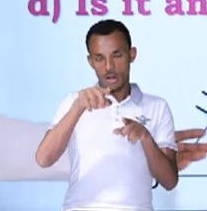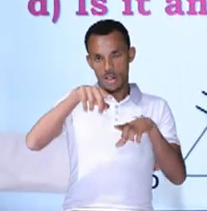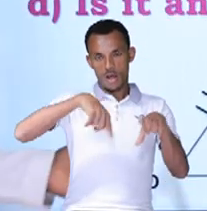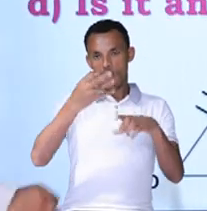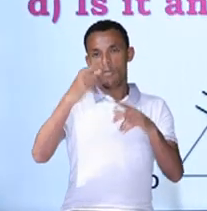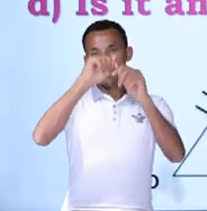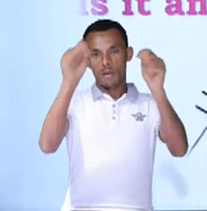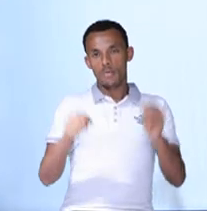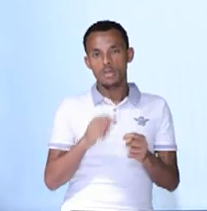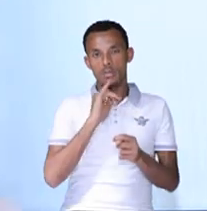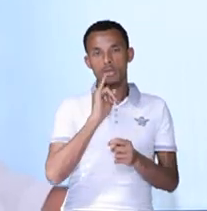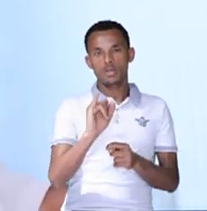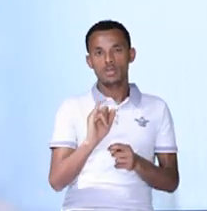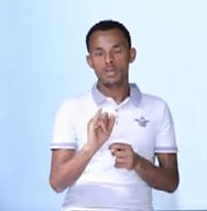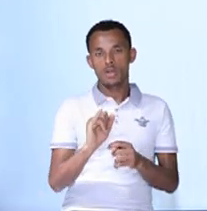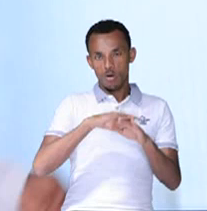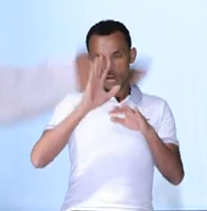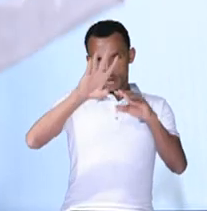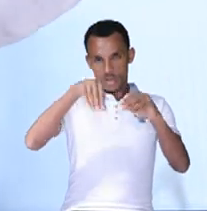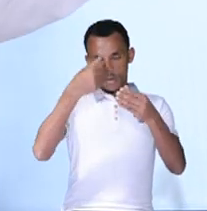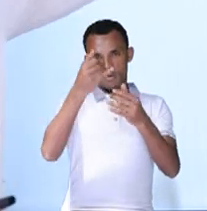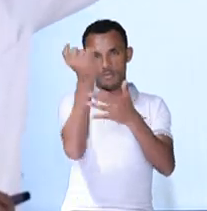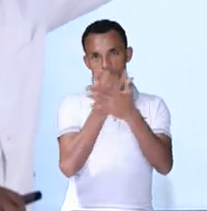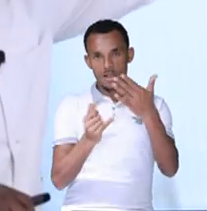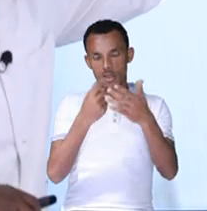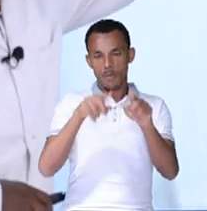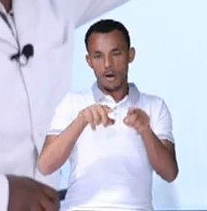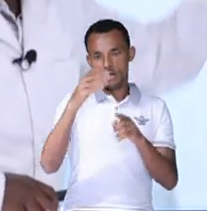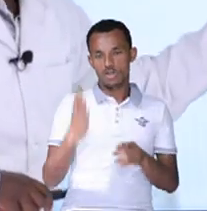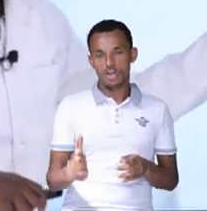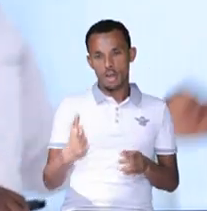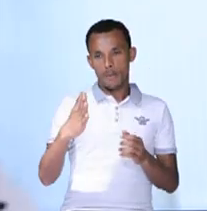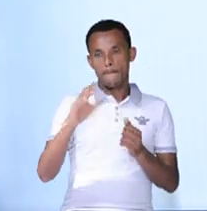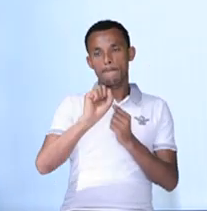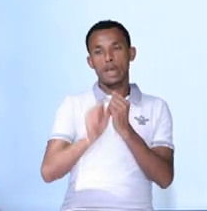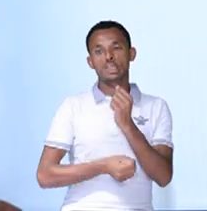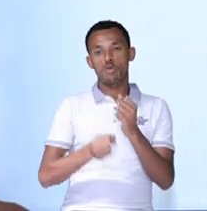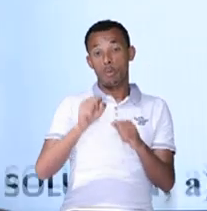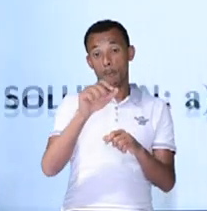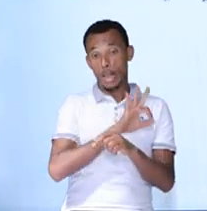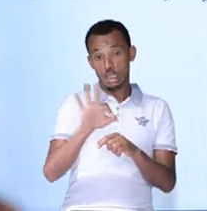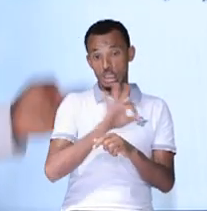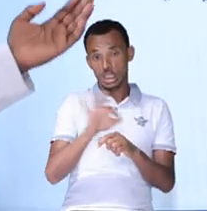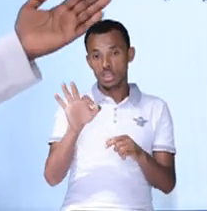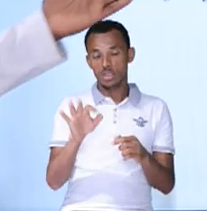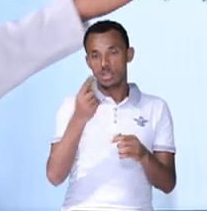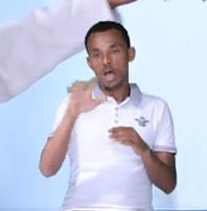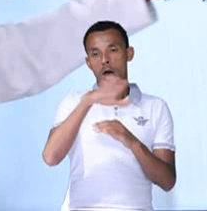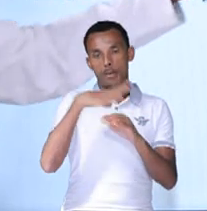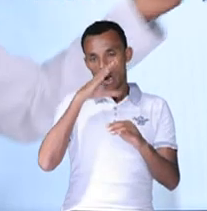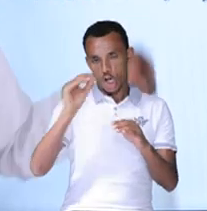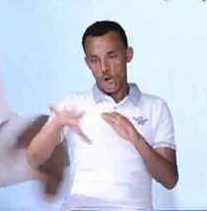of the trapezium is on the given figure. The parallel side is the base, the upper and